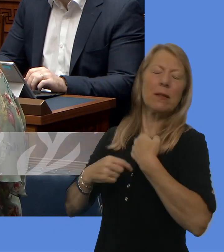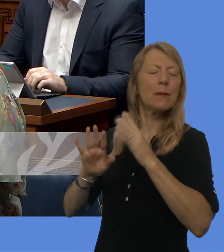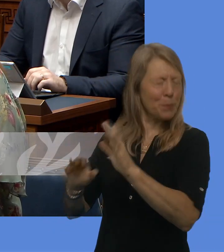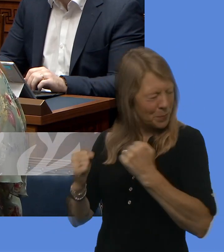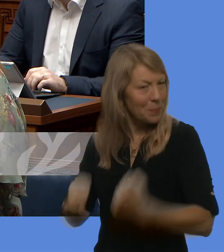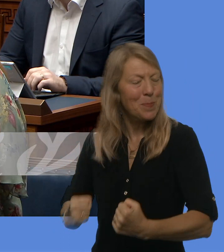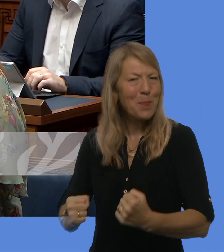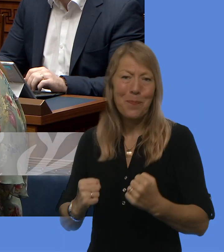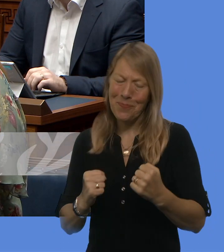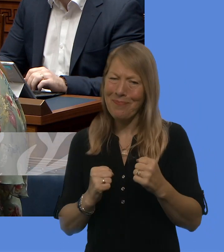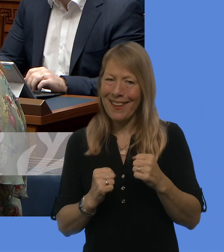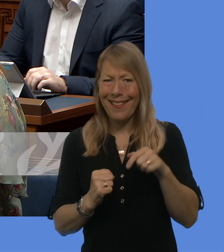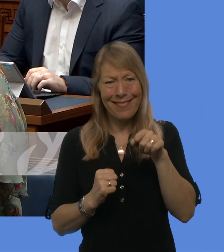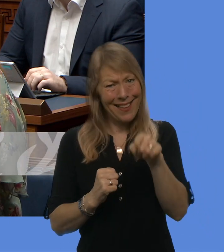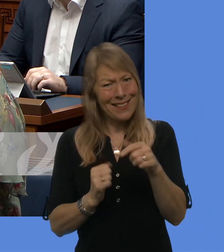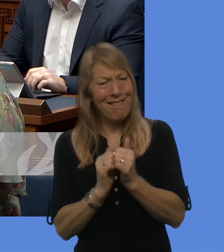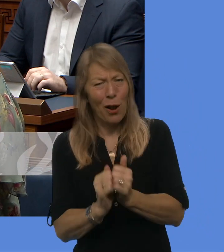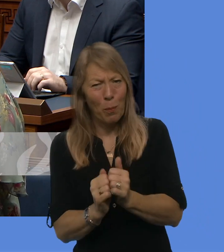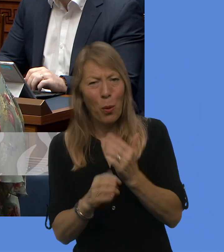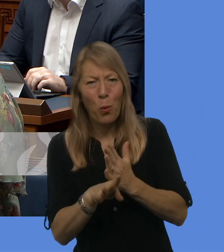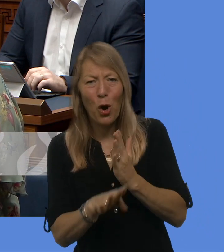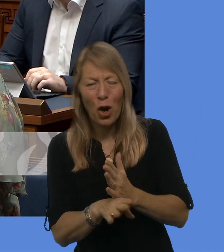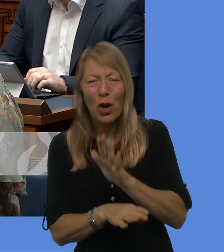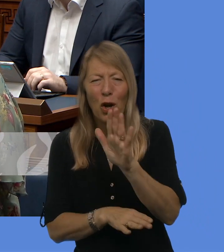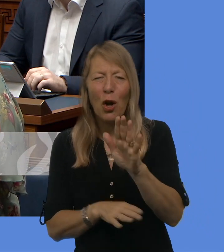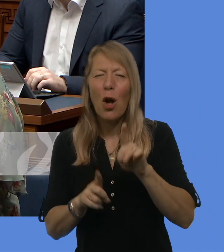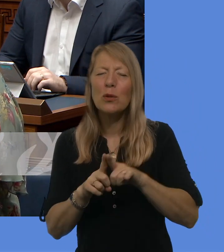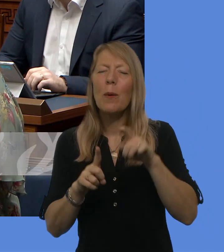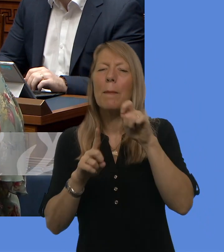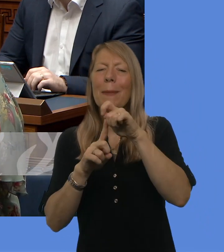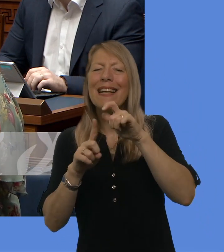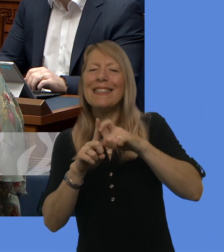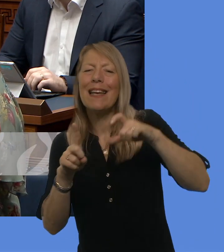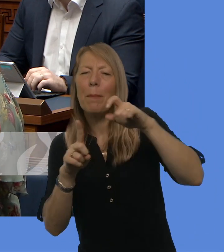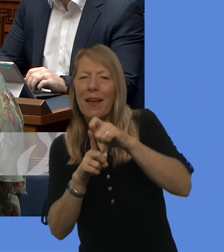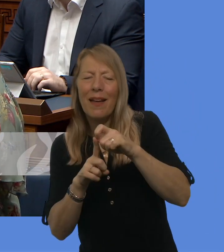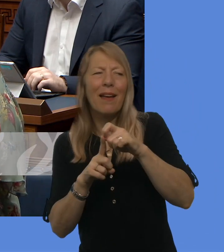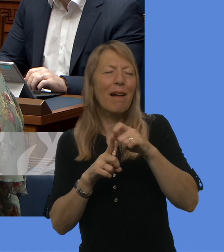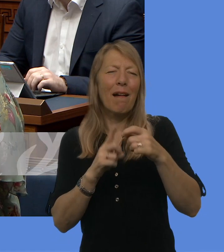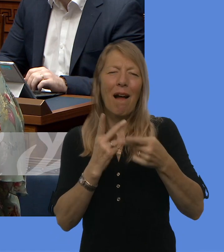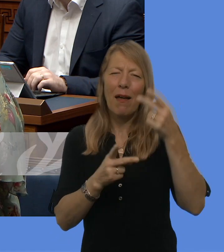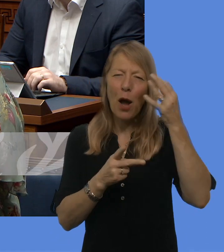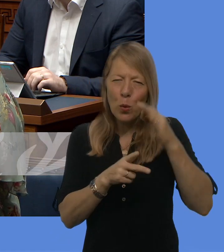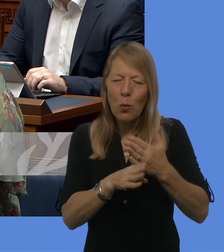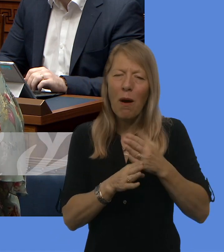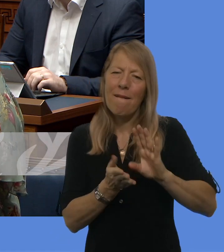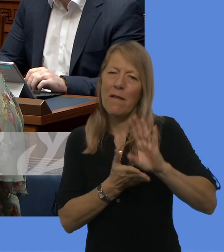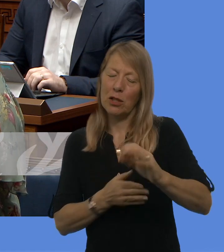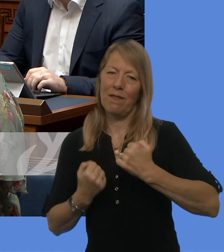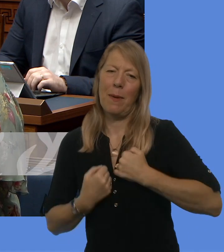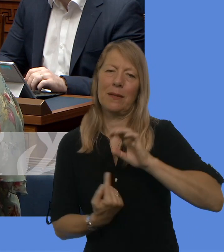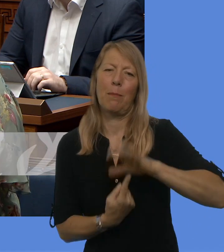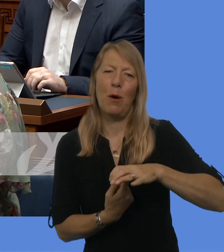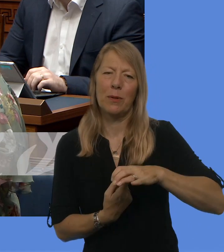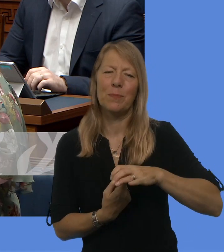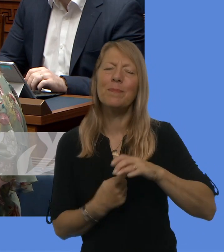Mr. Speaker, that obviously the PCSPs in each of the councils are funded by my department and also invest in local projects and diversionary schemes